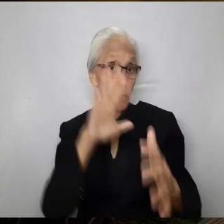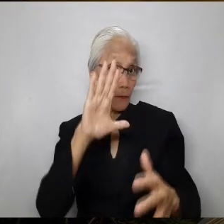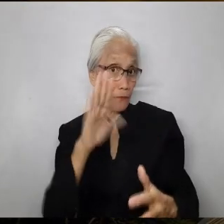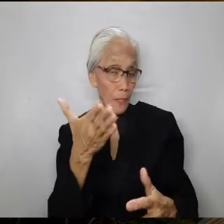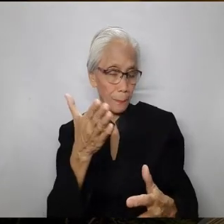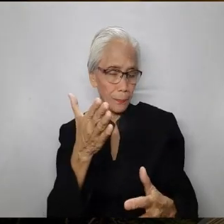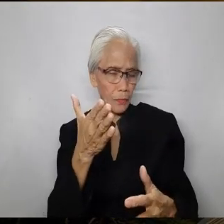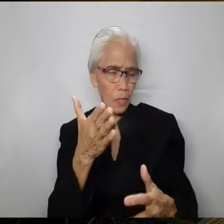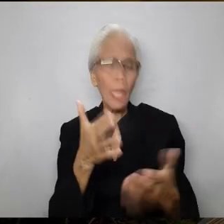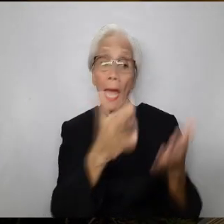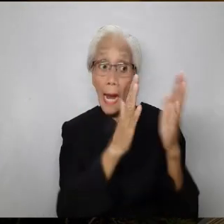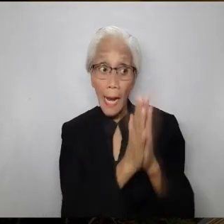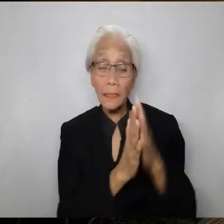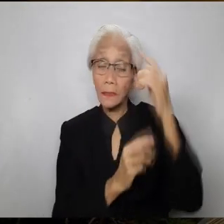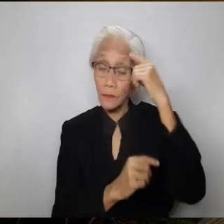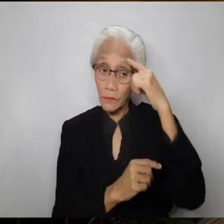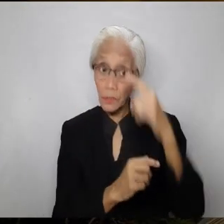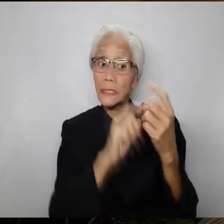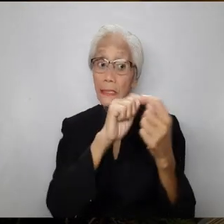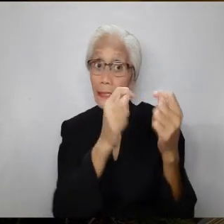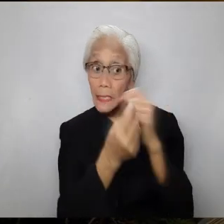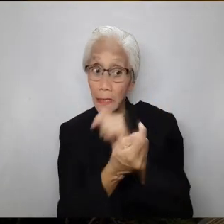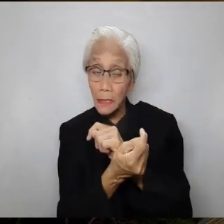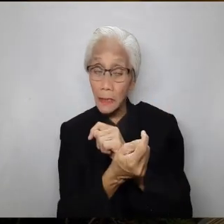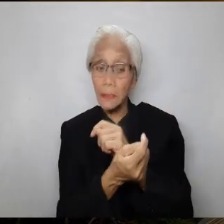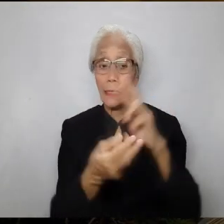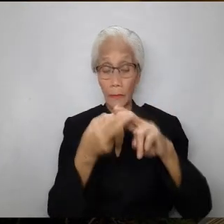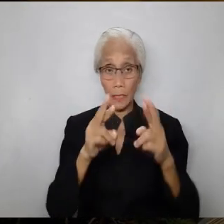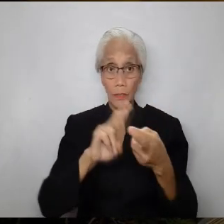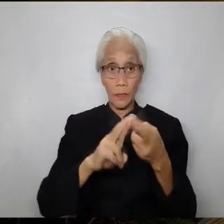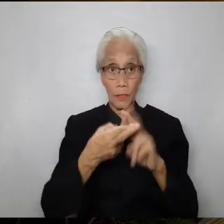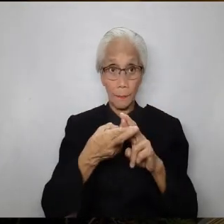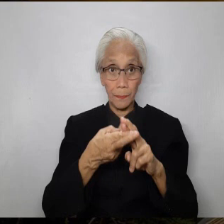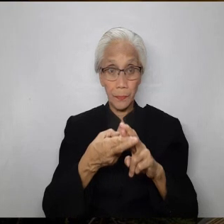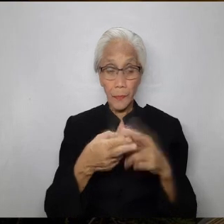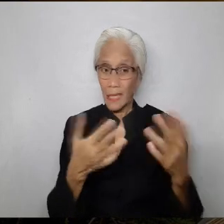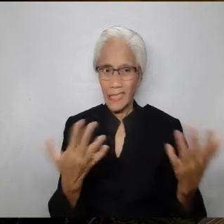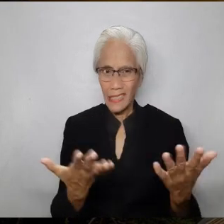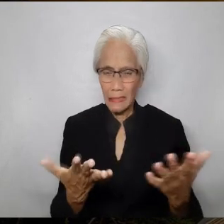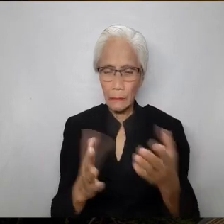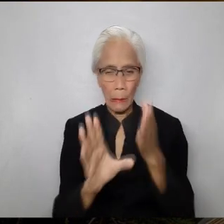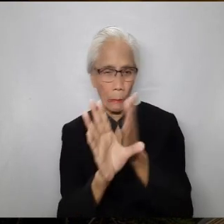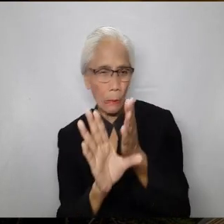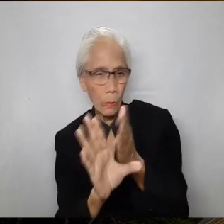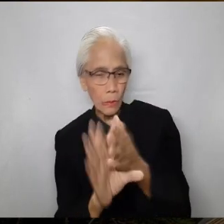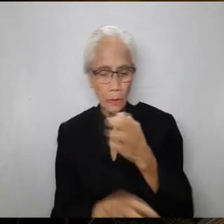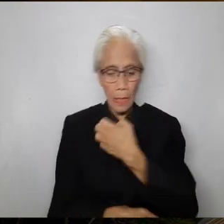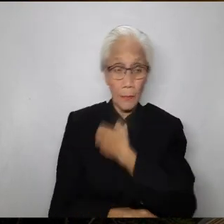dynamics, which leads us to the fifth step. Ask for changes that you want in the